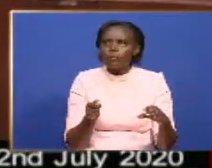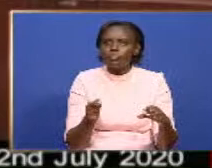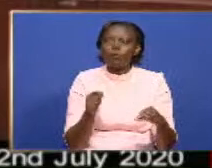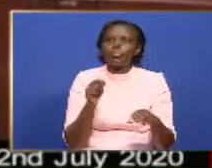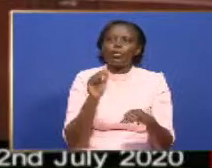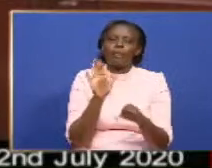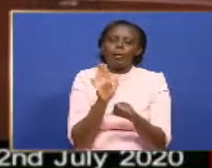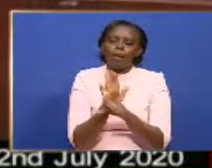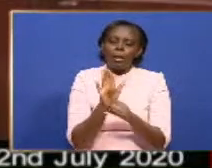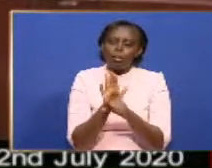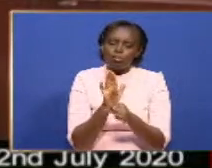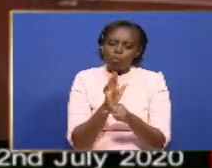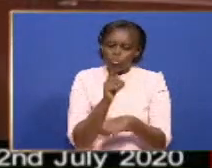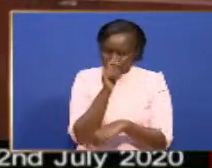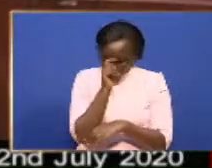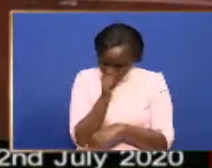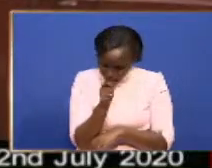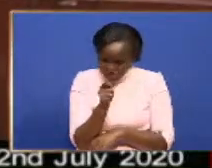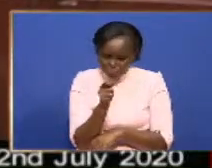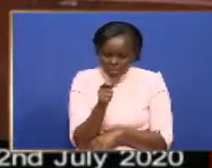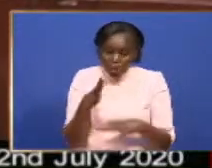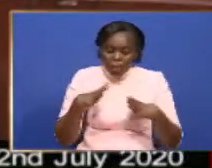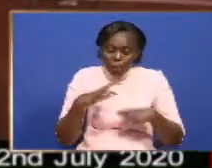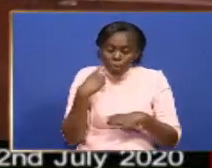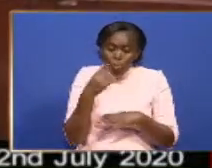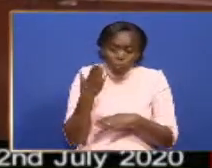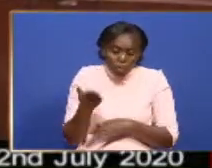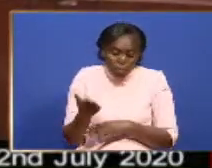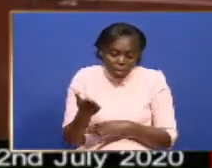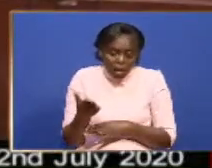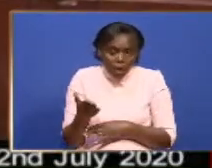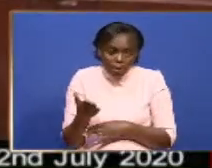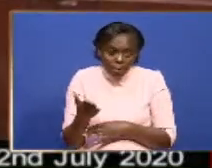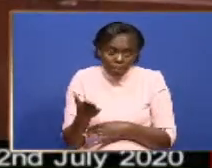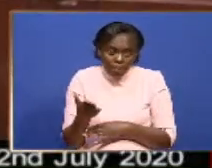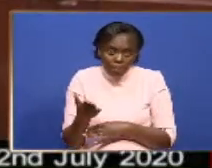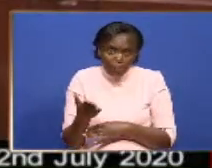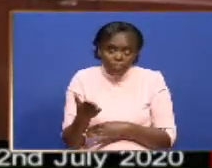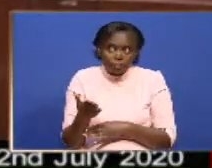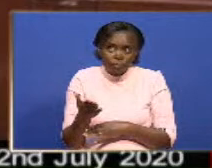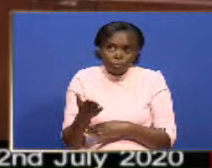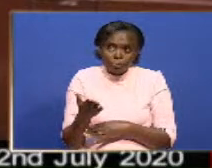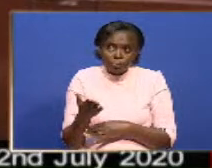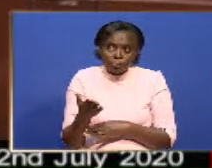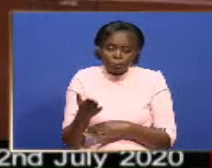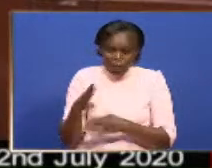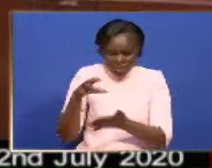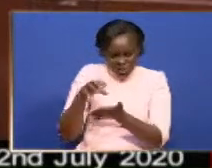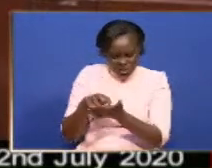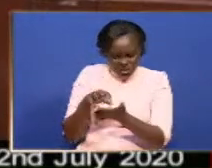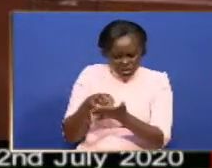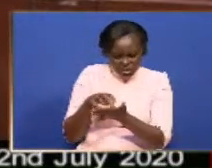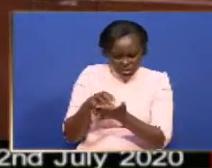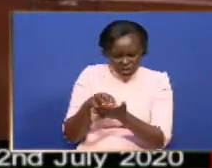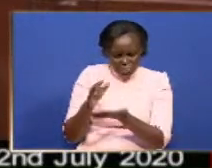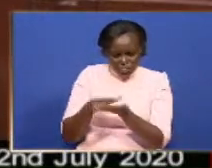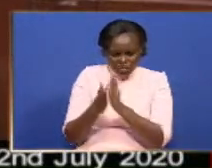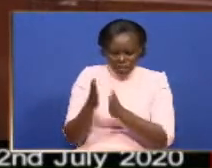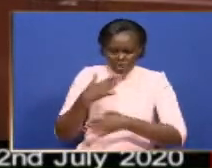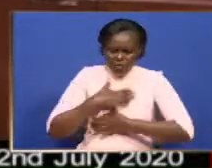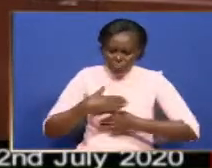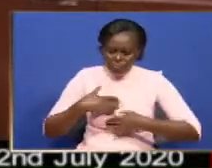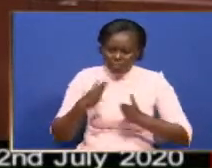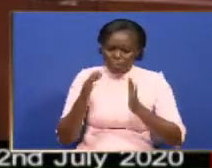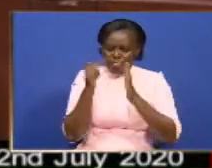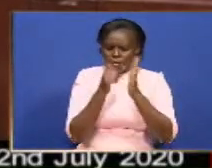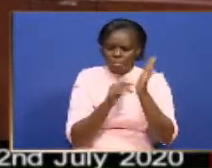of dignity, those people who are at the fortunate status of being a refugee. And with those